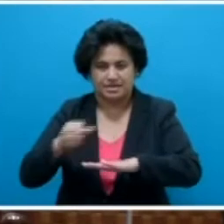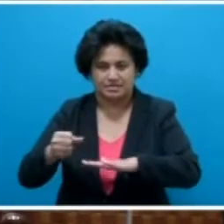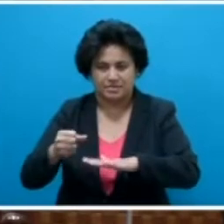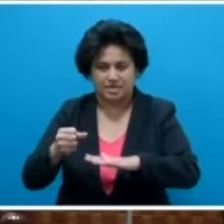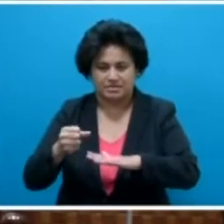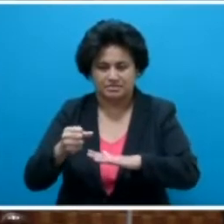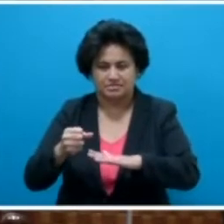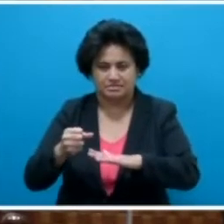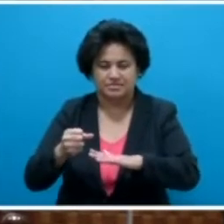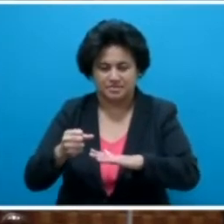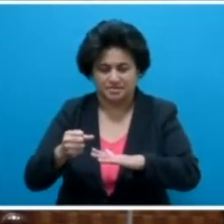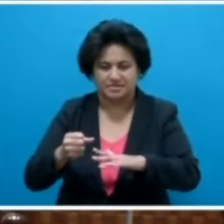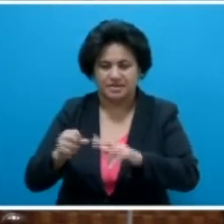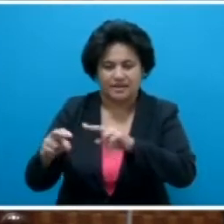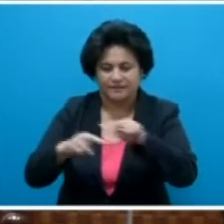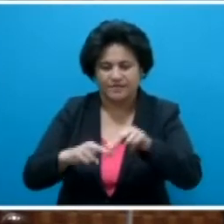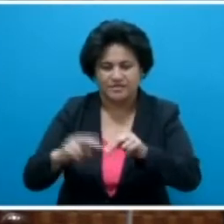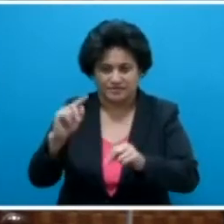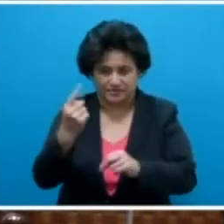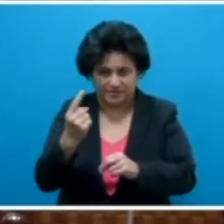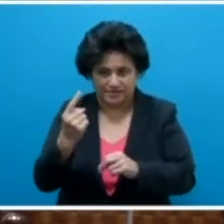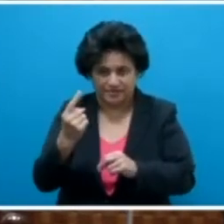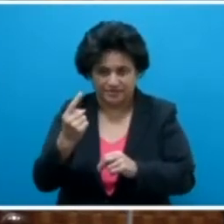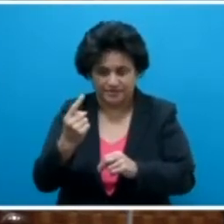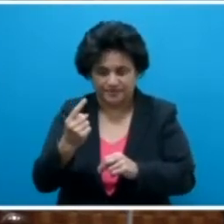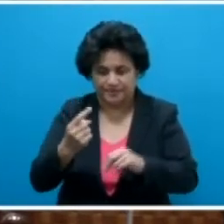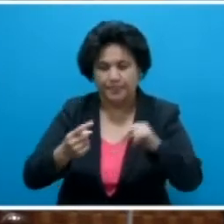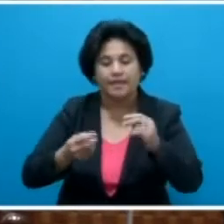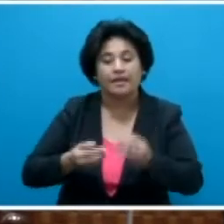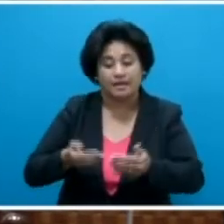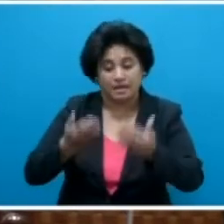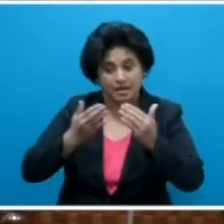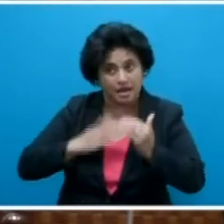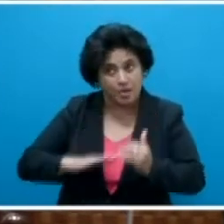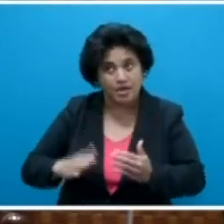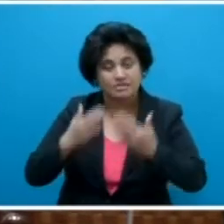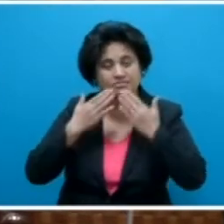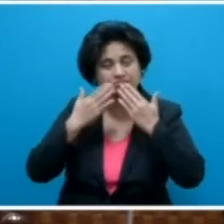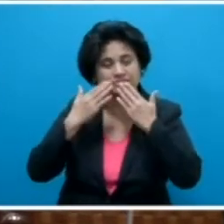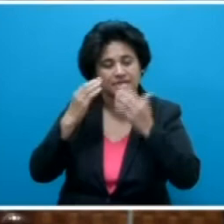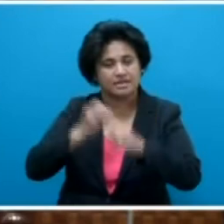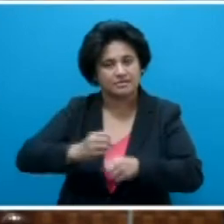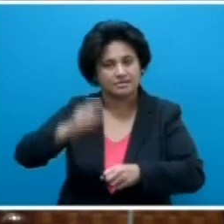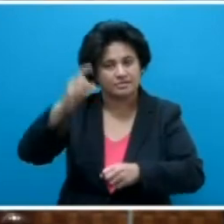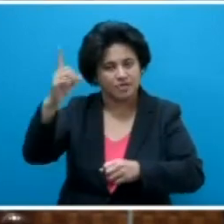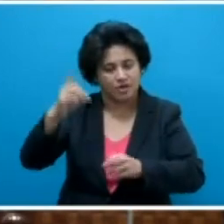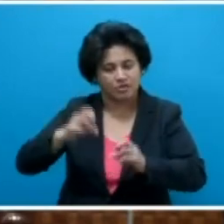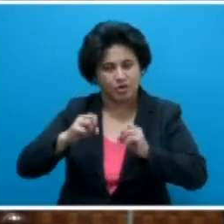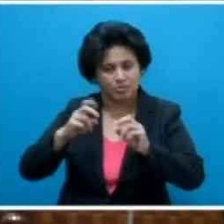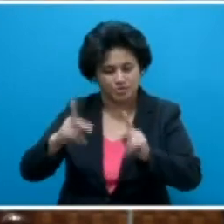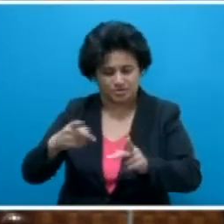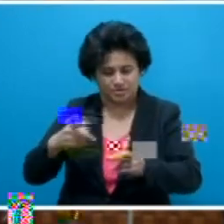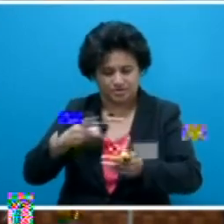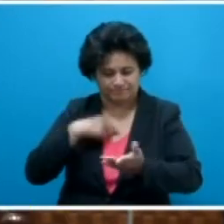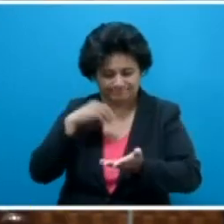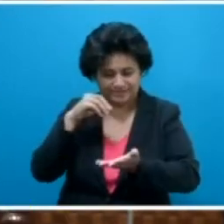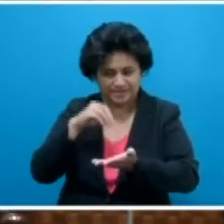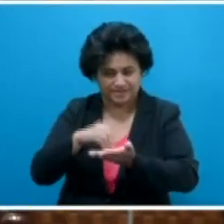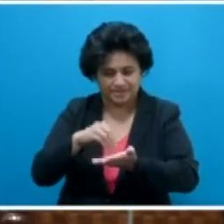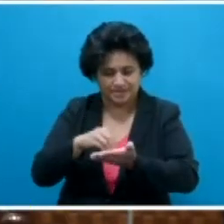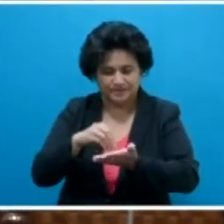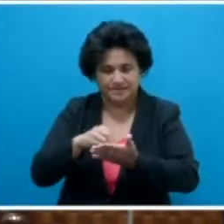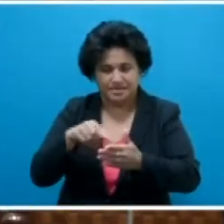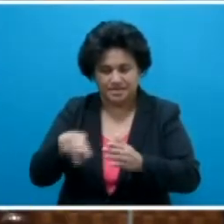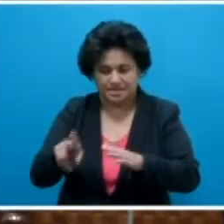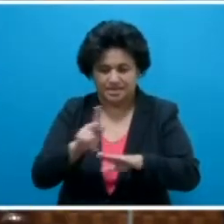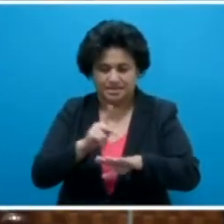Say, I wish to acknowledge Almighty God for the opportunity to serve our beloved nation in Parliament and as a